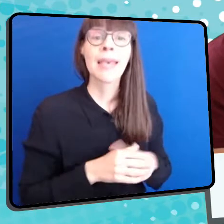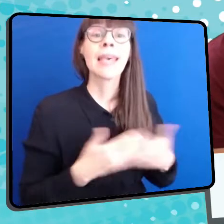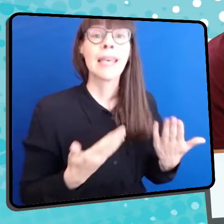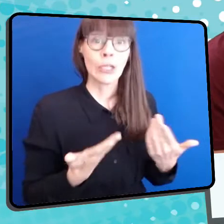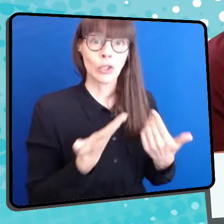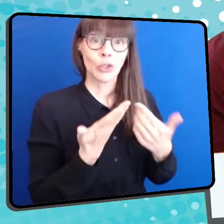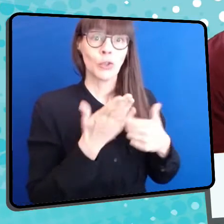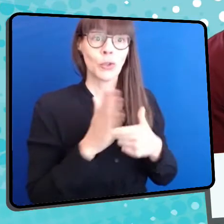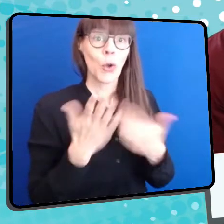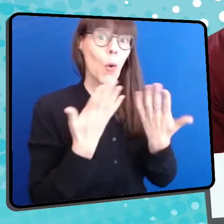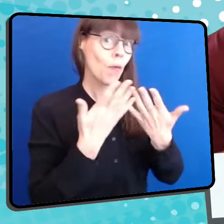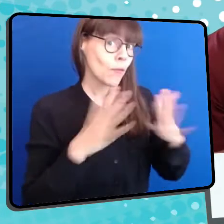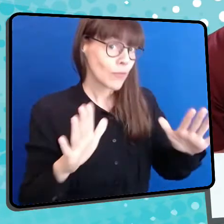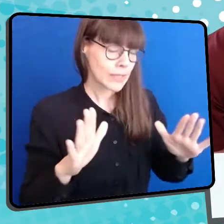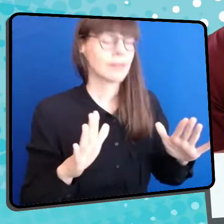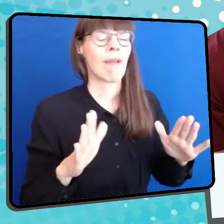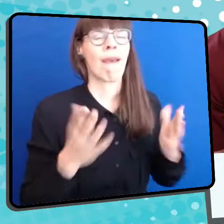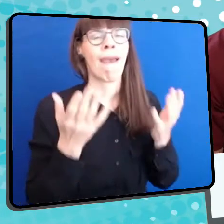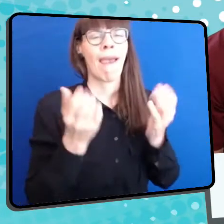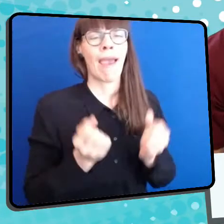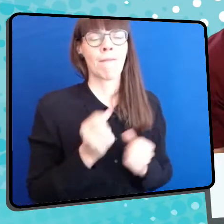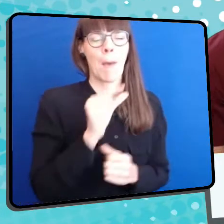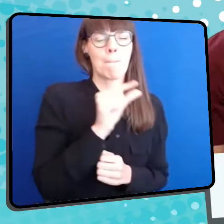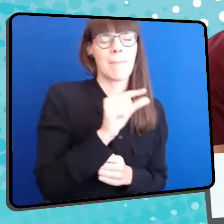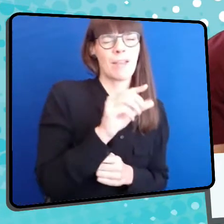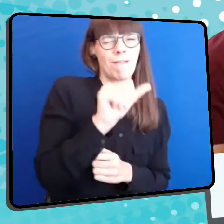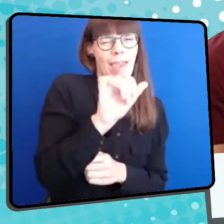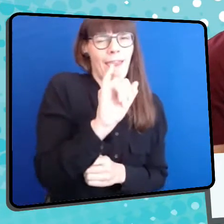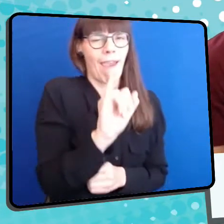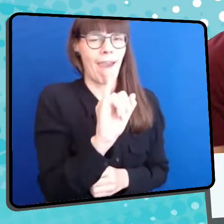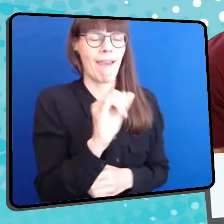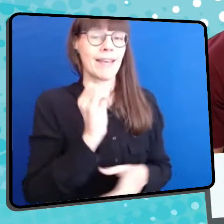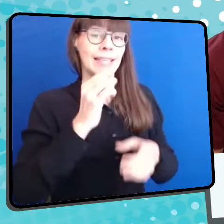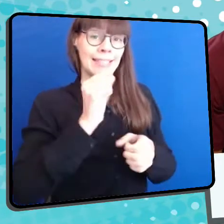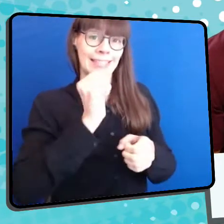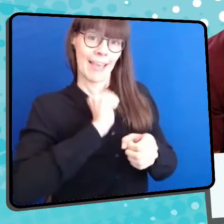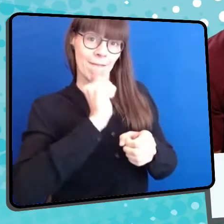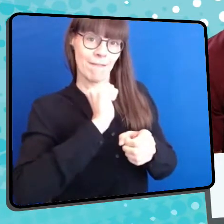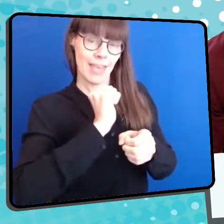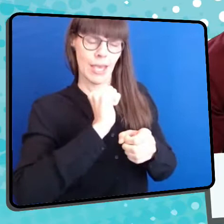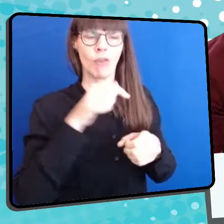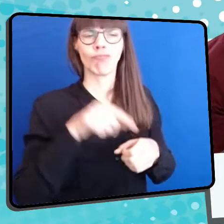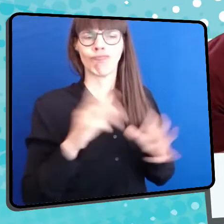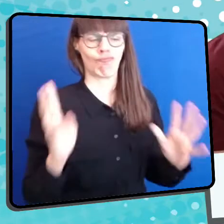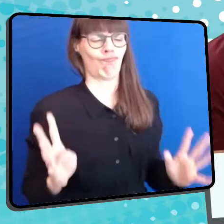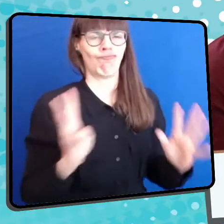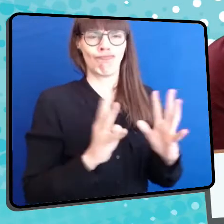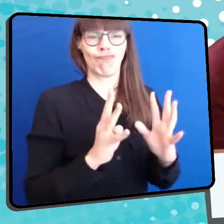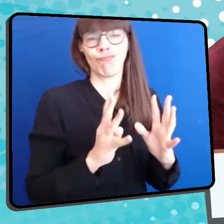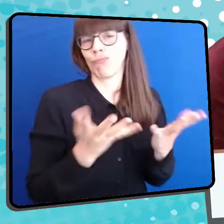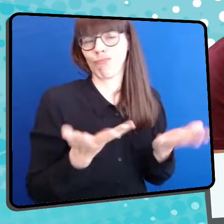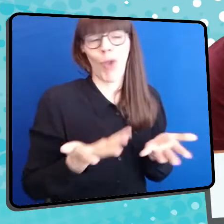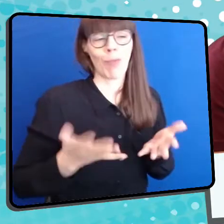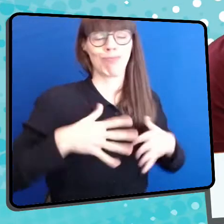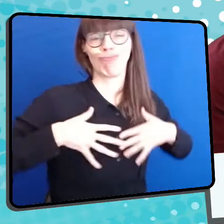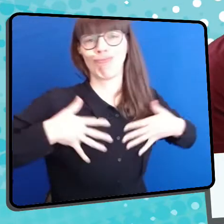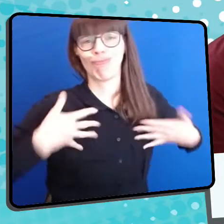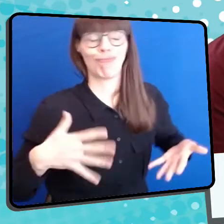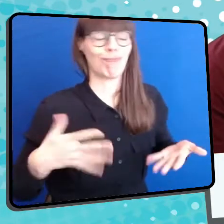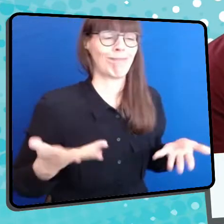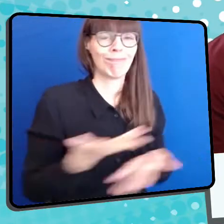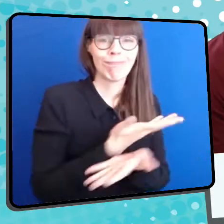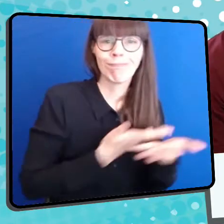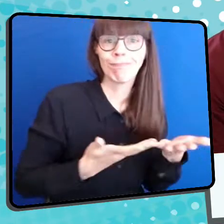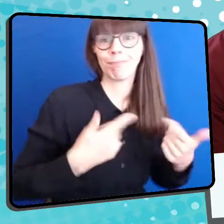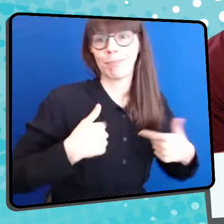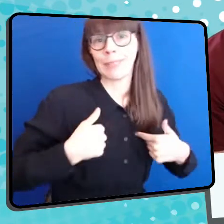Bit of AI Cafe. This is a friendly Teams meeting where you can meet us, Amy and me, and our guest,